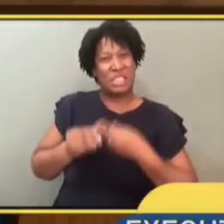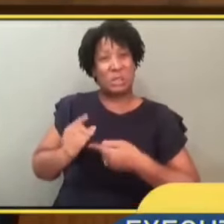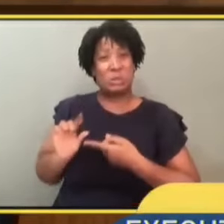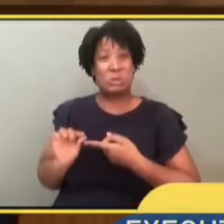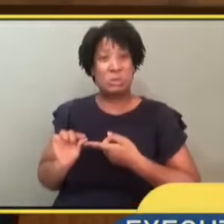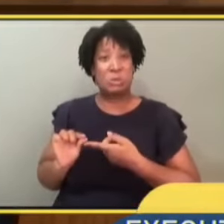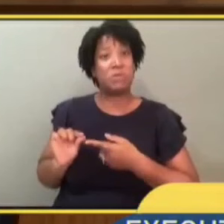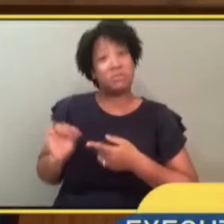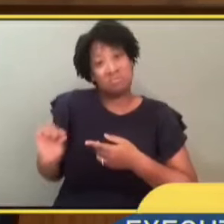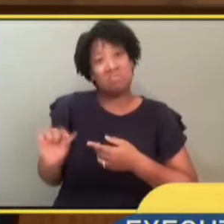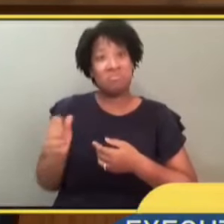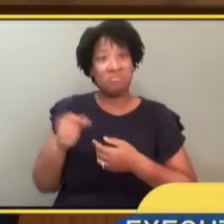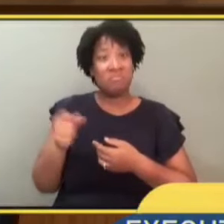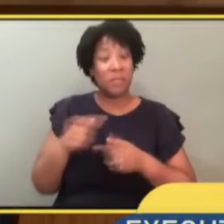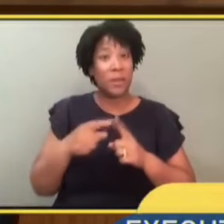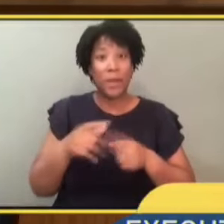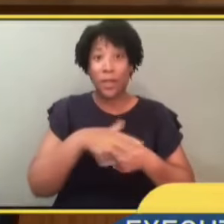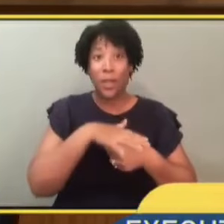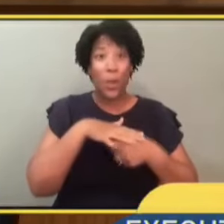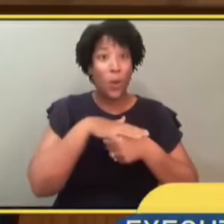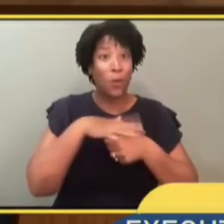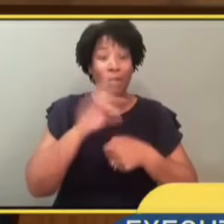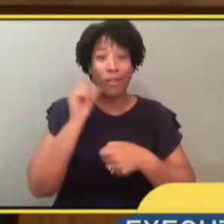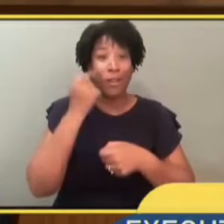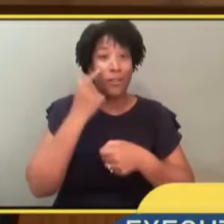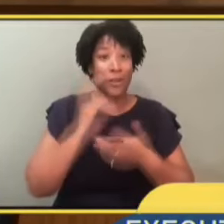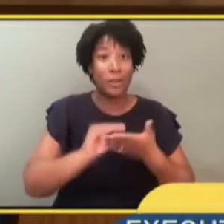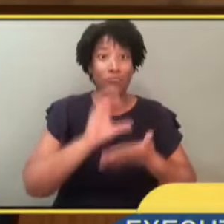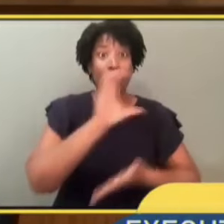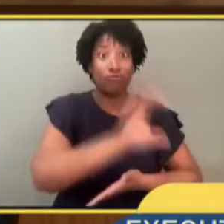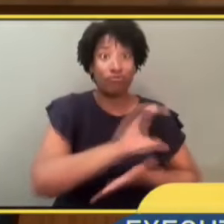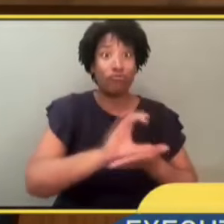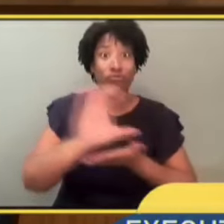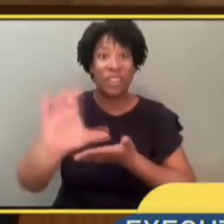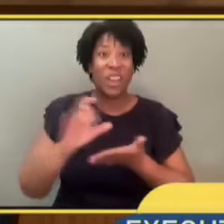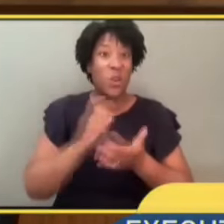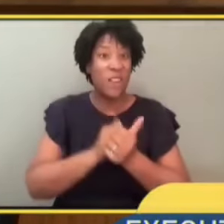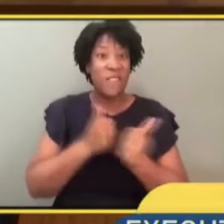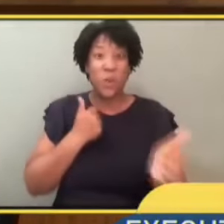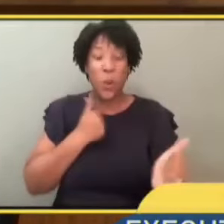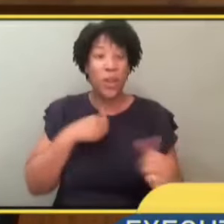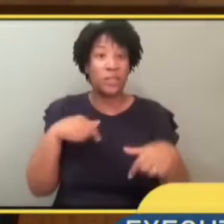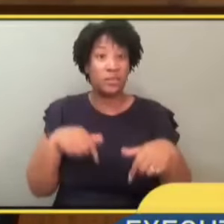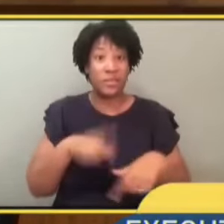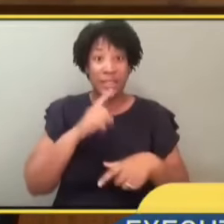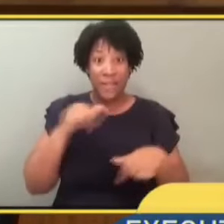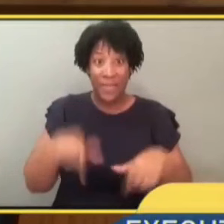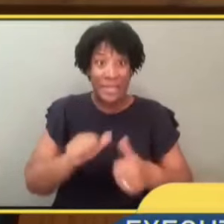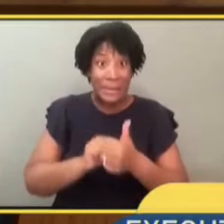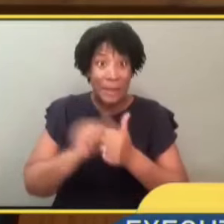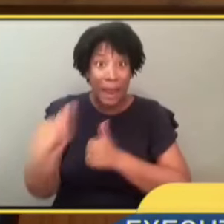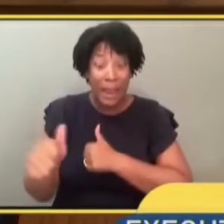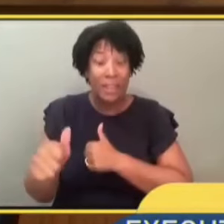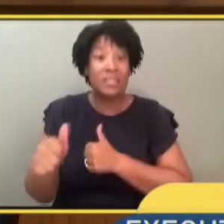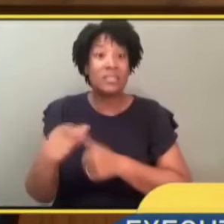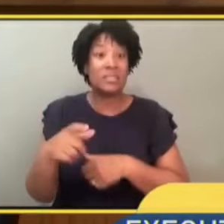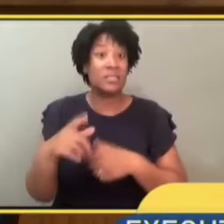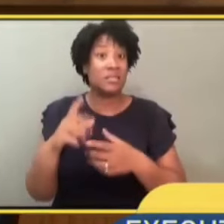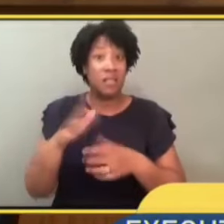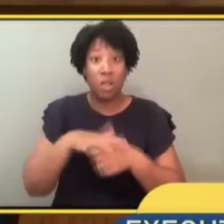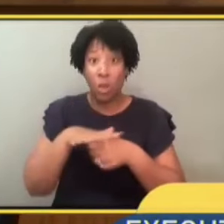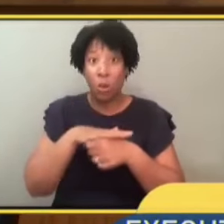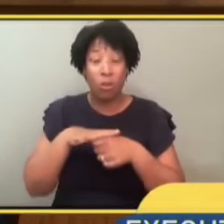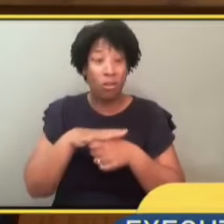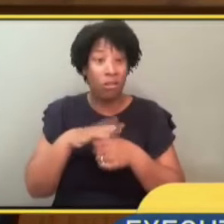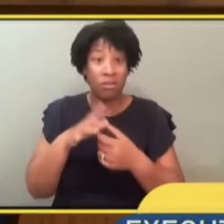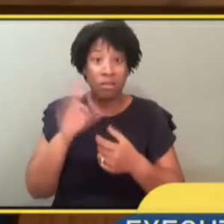local government and avoid what I think is a certainty. This gets passed, it gets executed by local government because they don't have